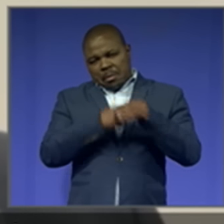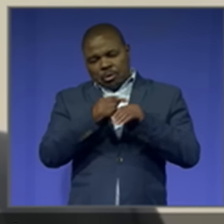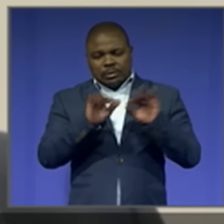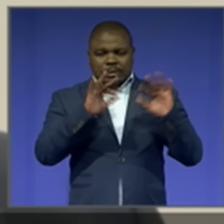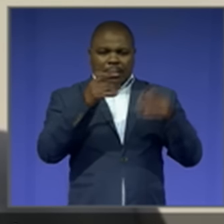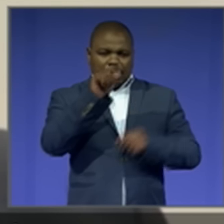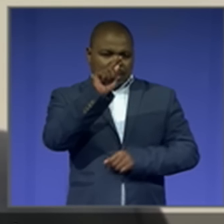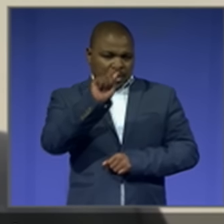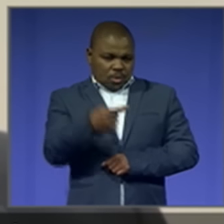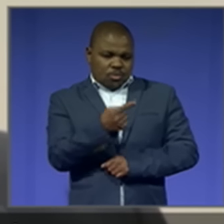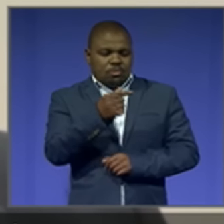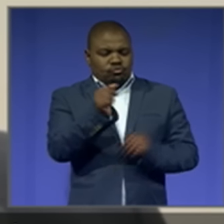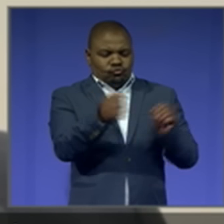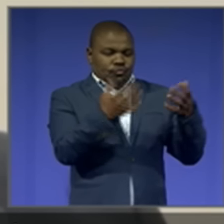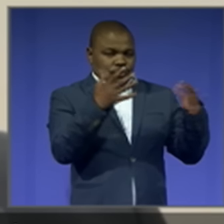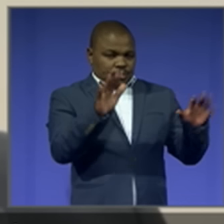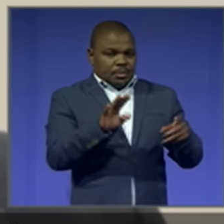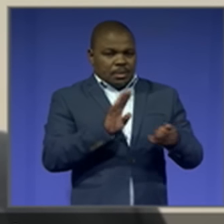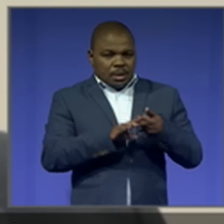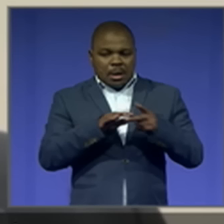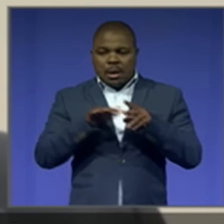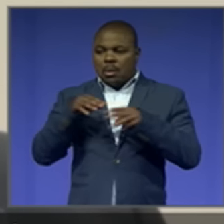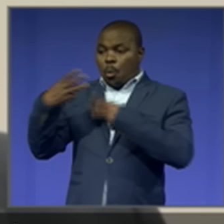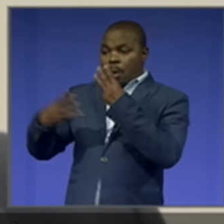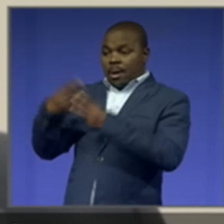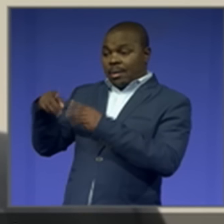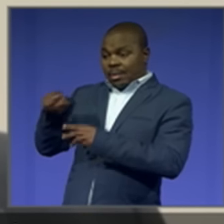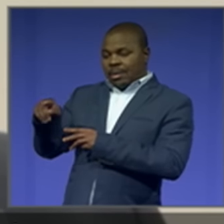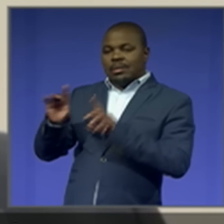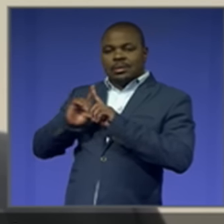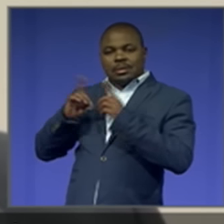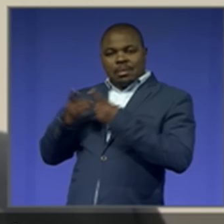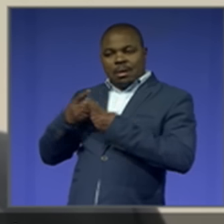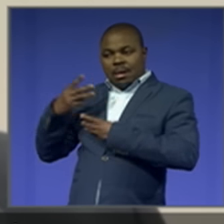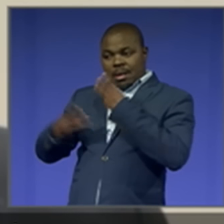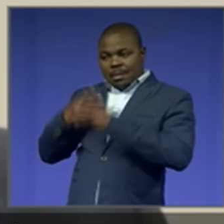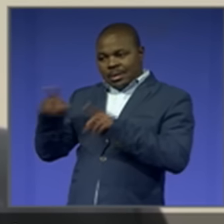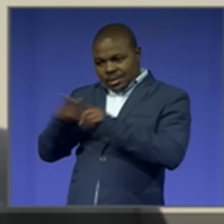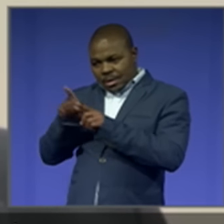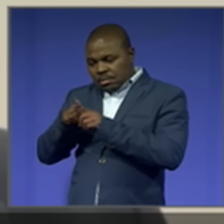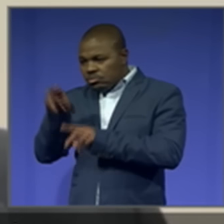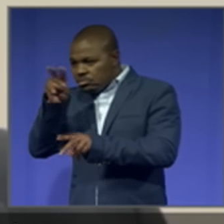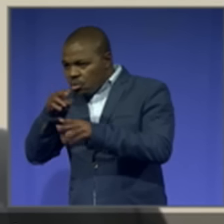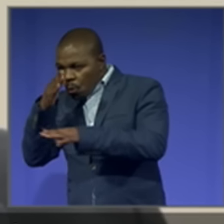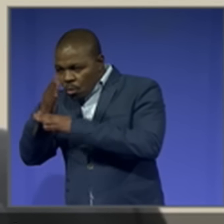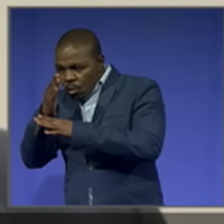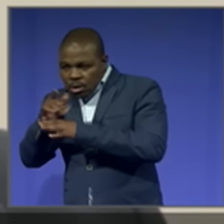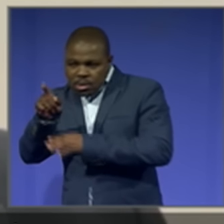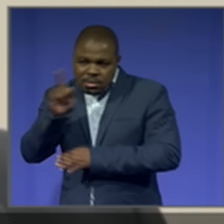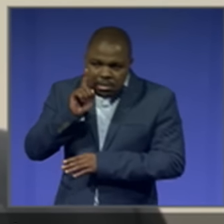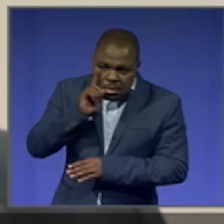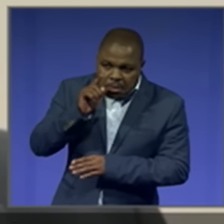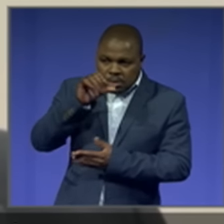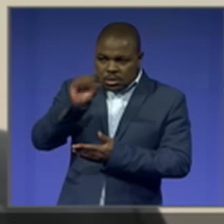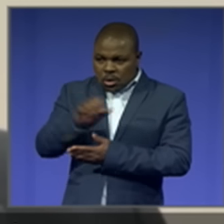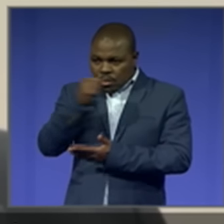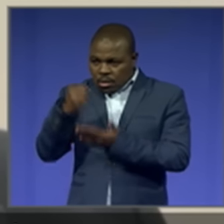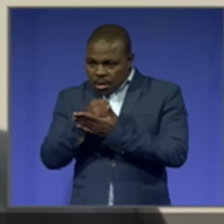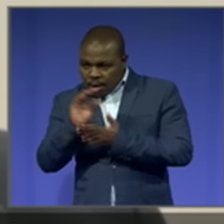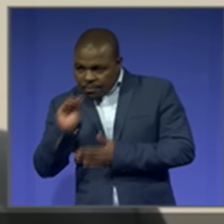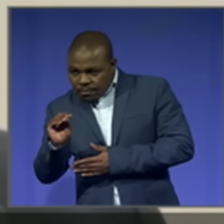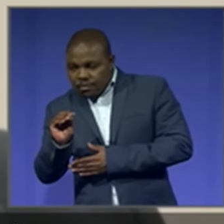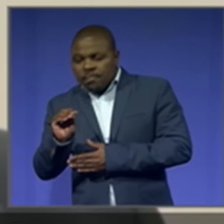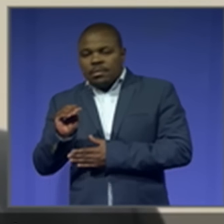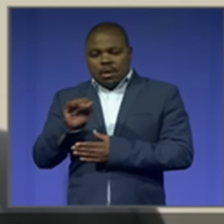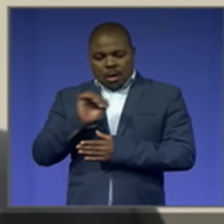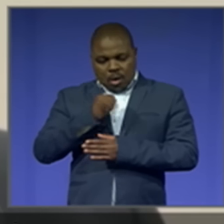them, including the labor inspector by the Department of Labor. That is to upgrade our